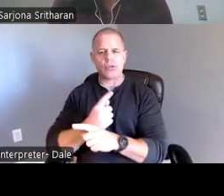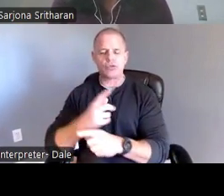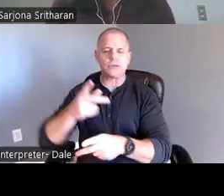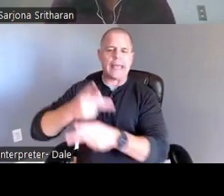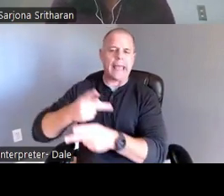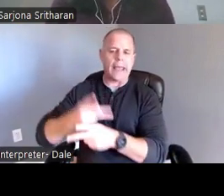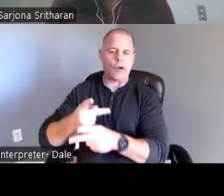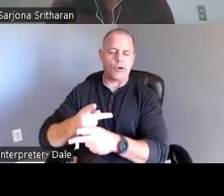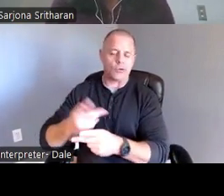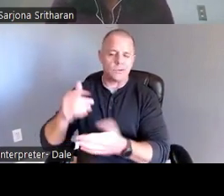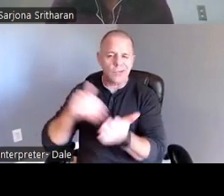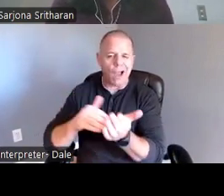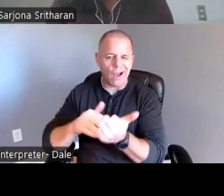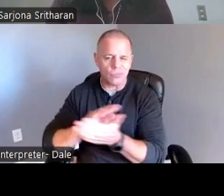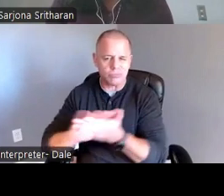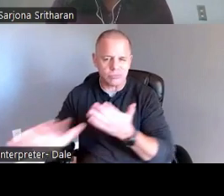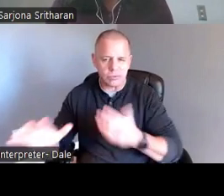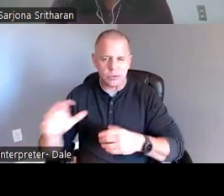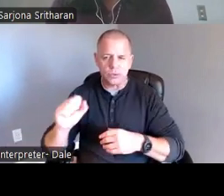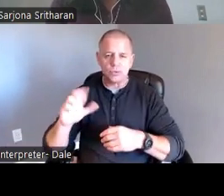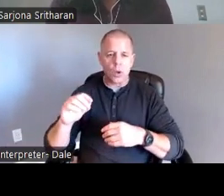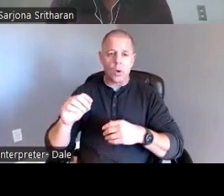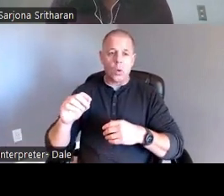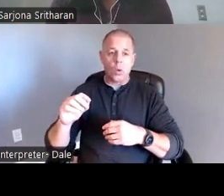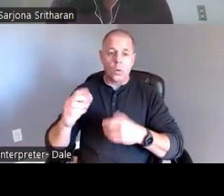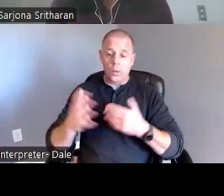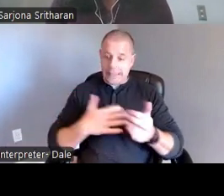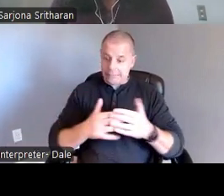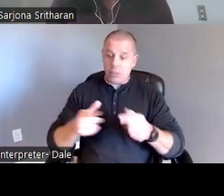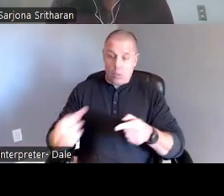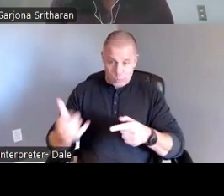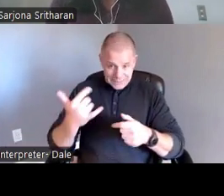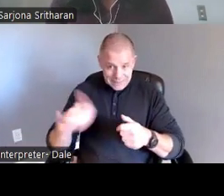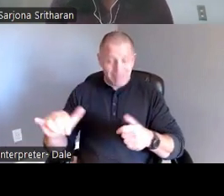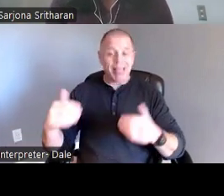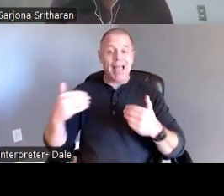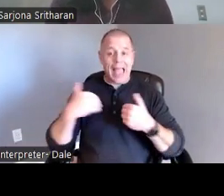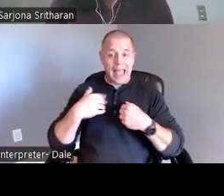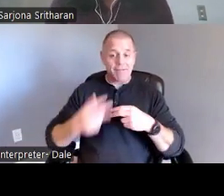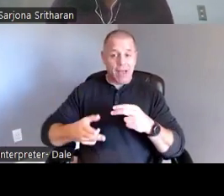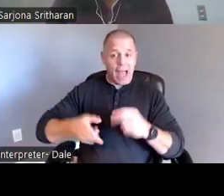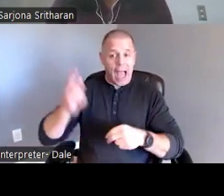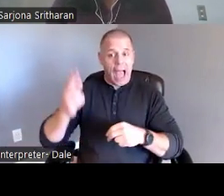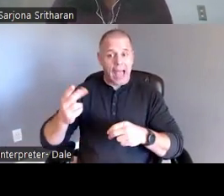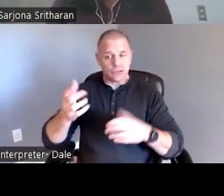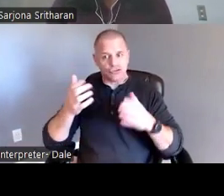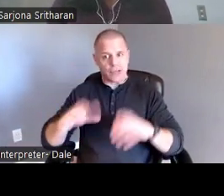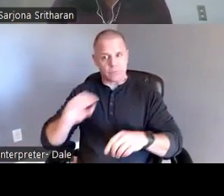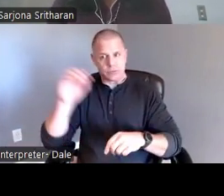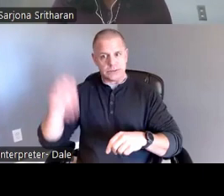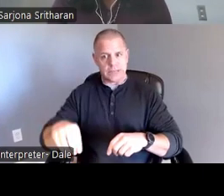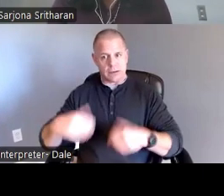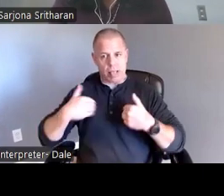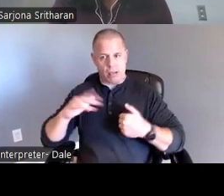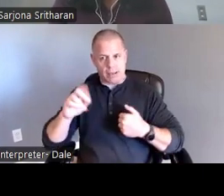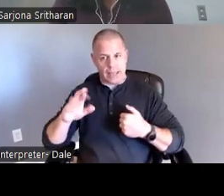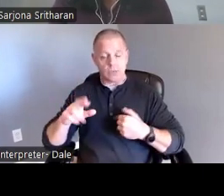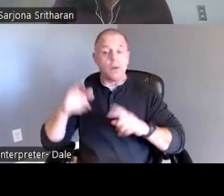it's possible that even though these groups do still have a high prevalence of lung cancer, it's just not being